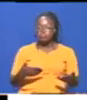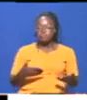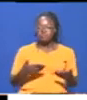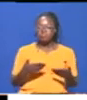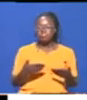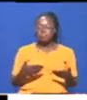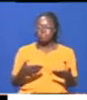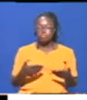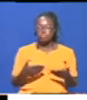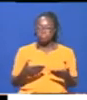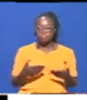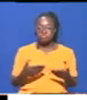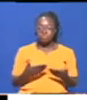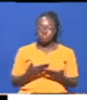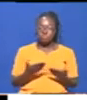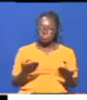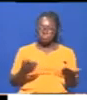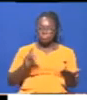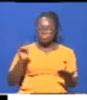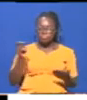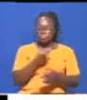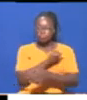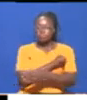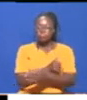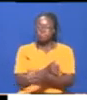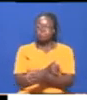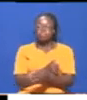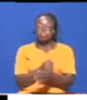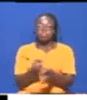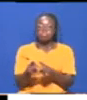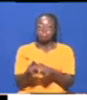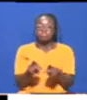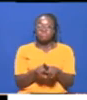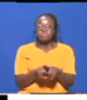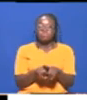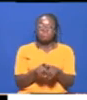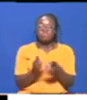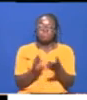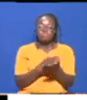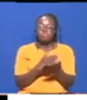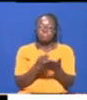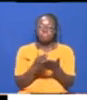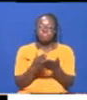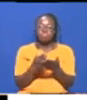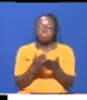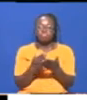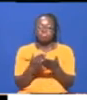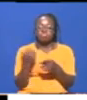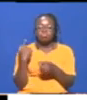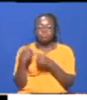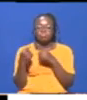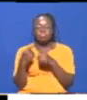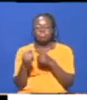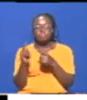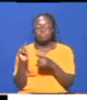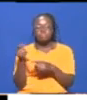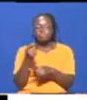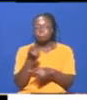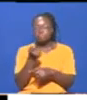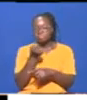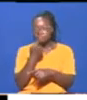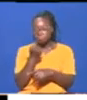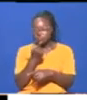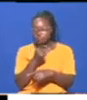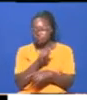and. The Kenyan authority also will also be sharing our experience with the Kenyan drug authorities. And so